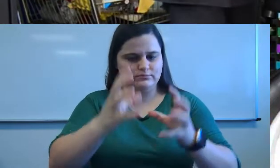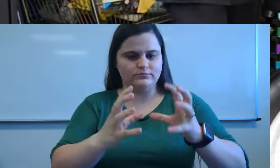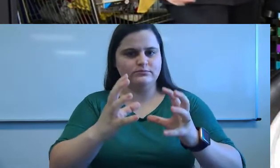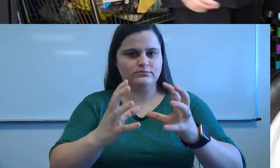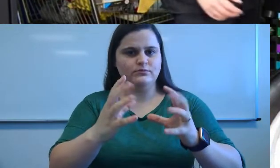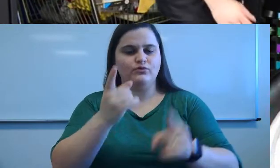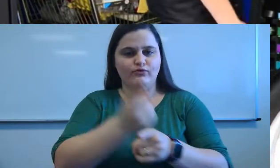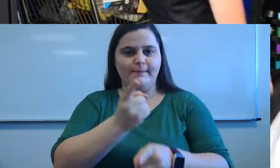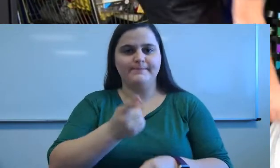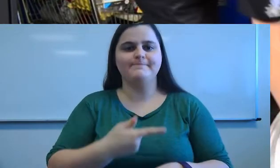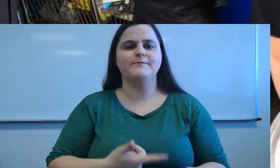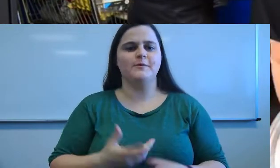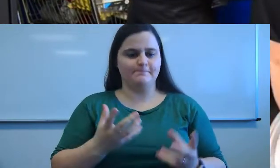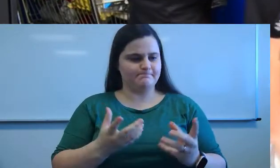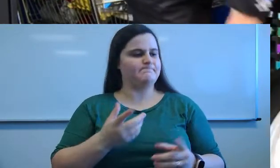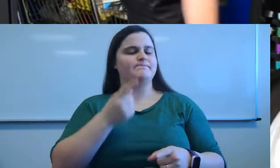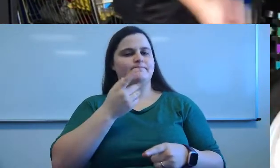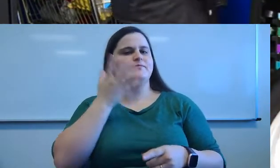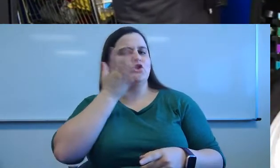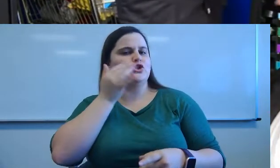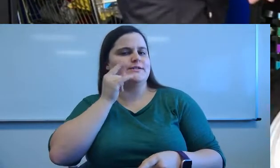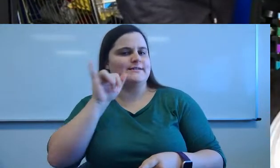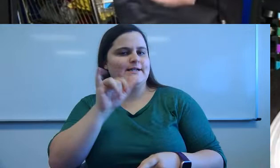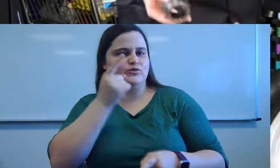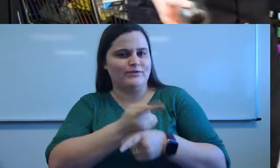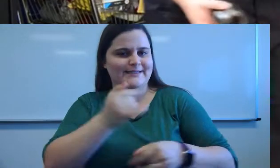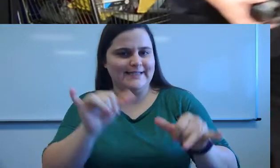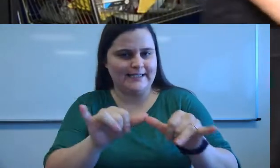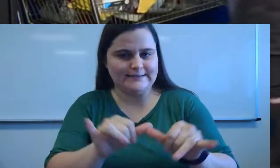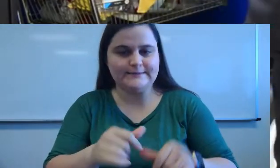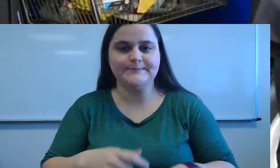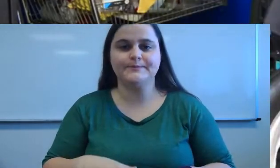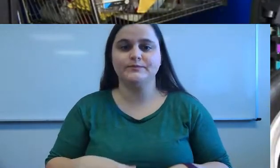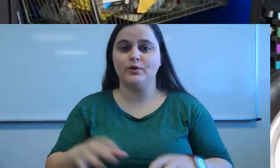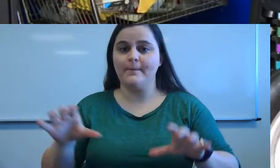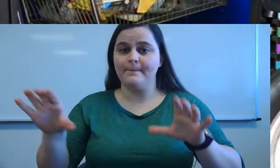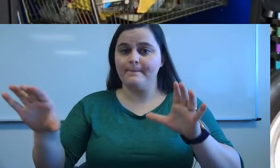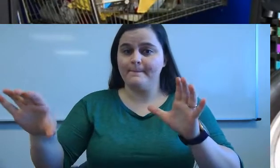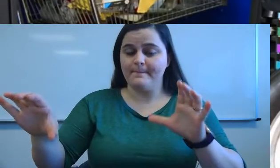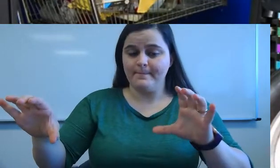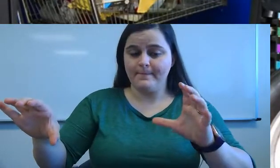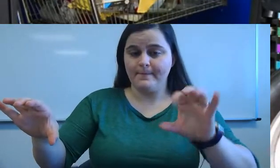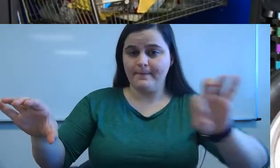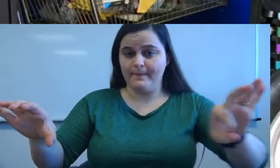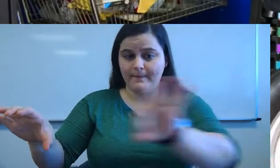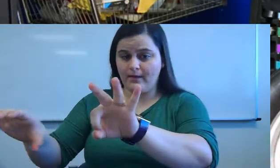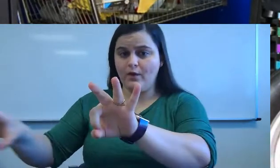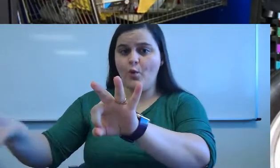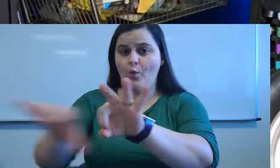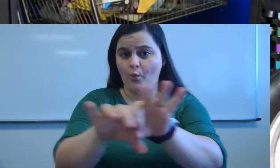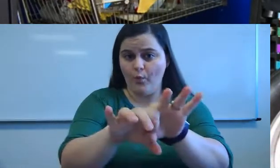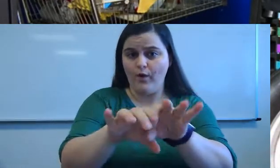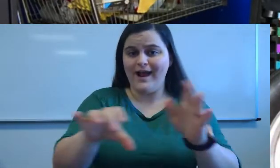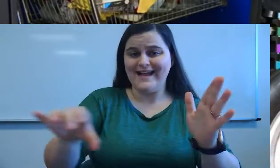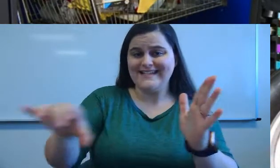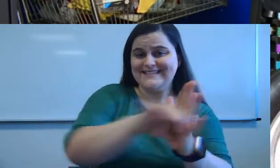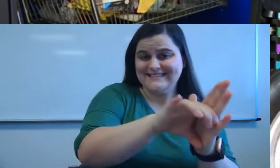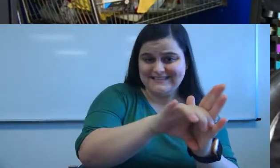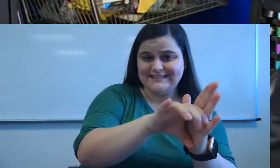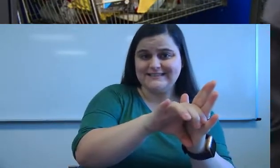Looks like that's going to work for us. The cone goes on the arbor first against our sensor plate.